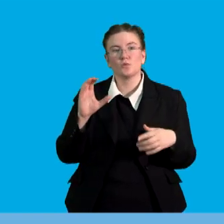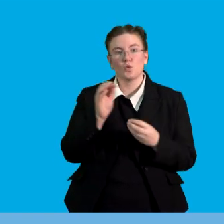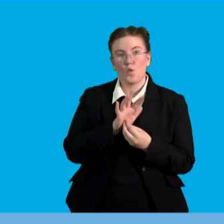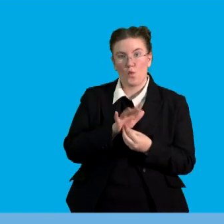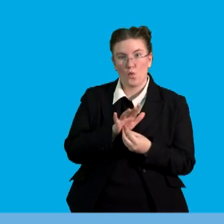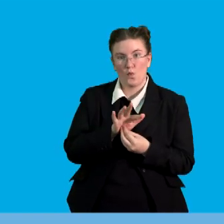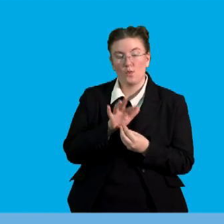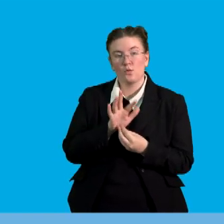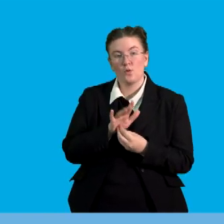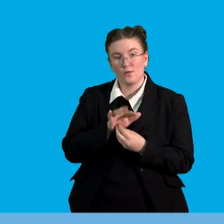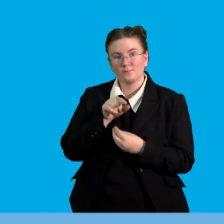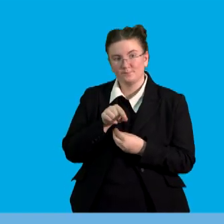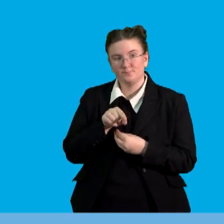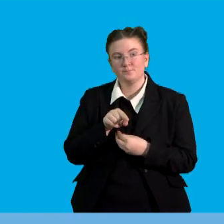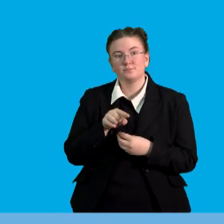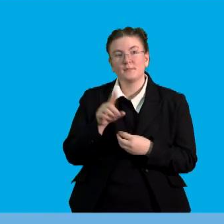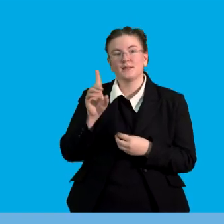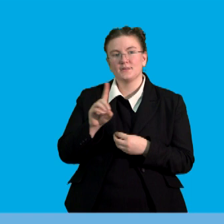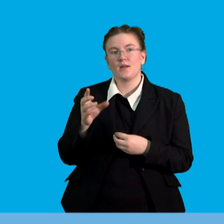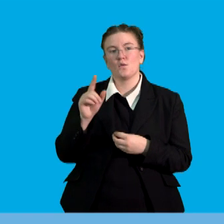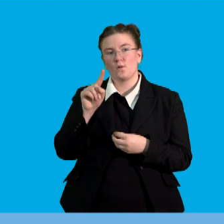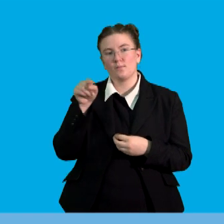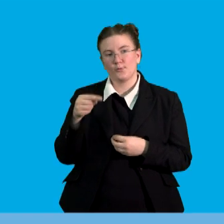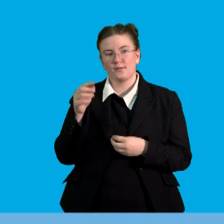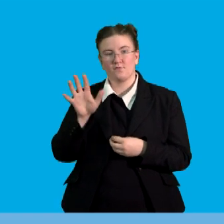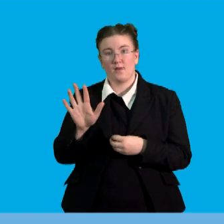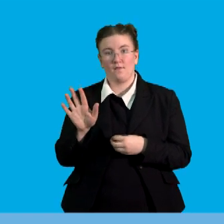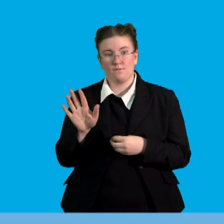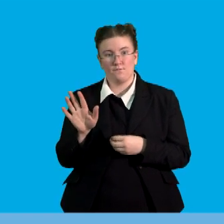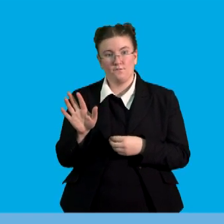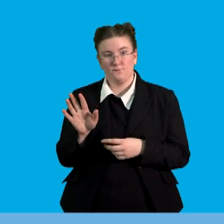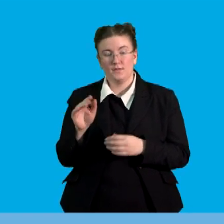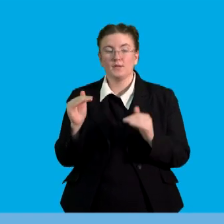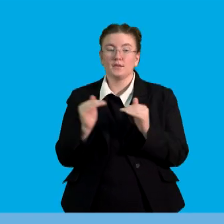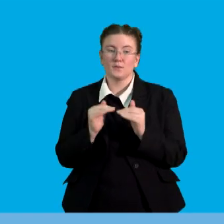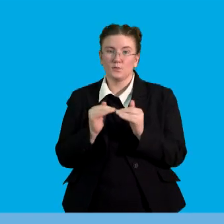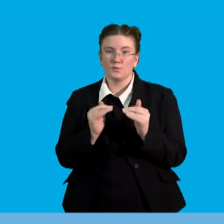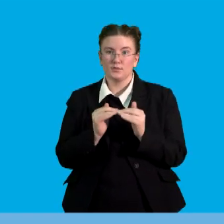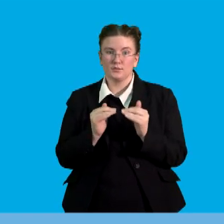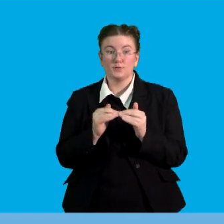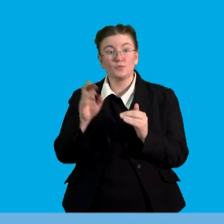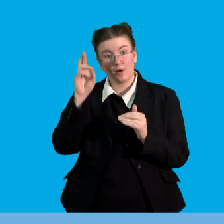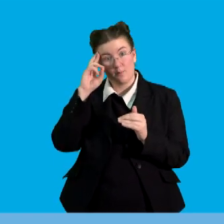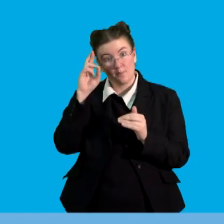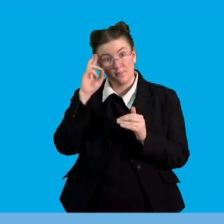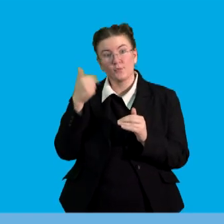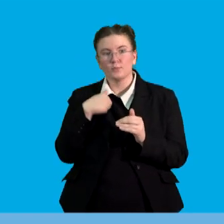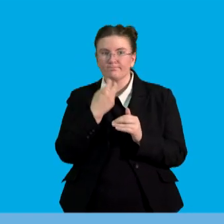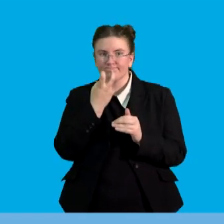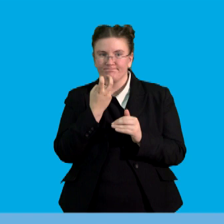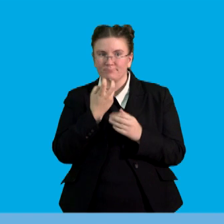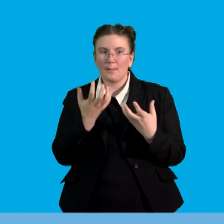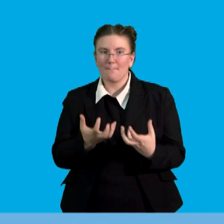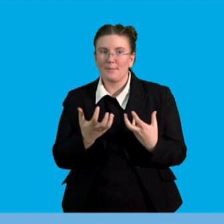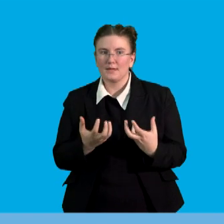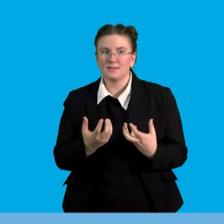coal, its density is 1,5, so we're going to write our 1,5. That is equals to, remember that